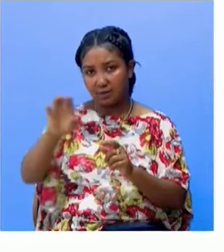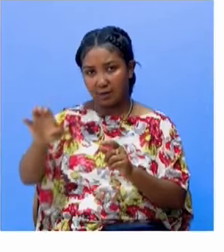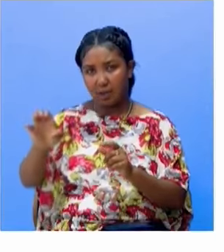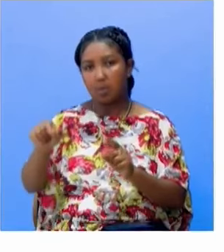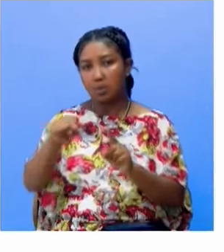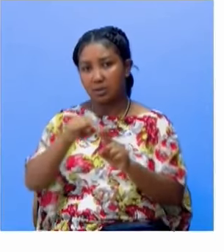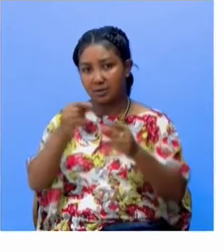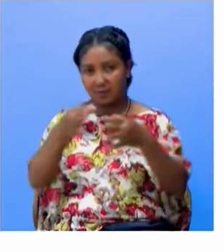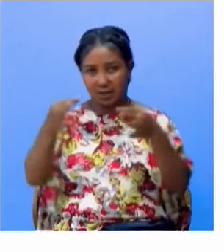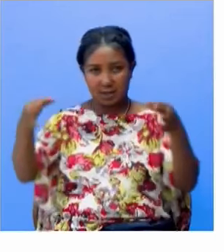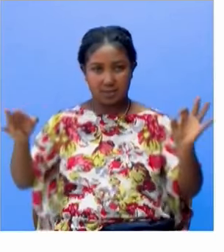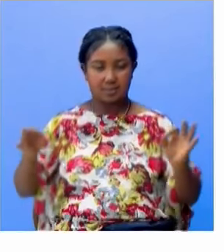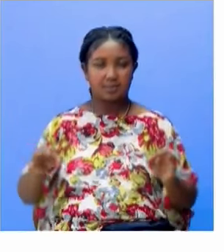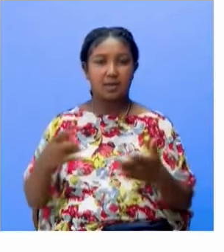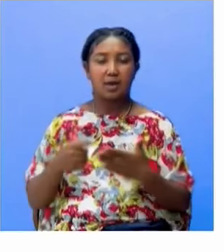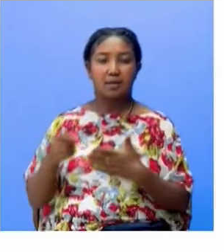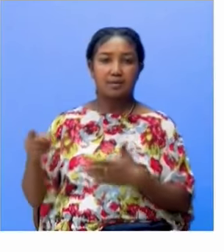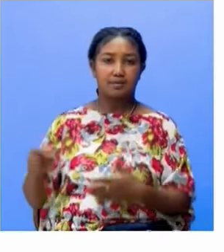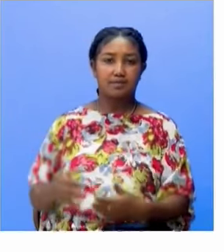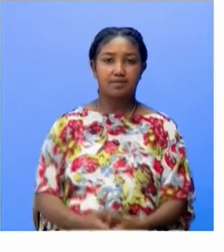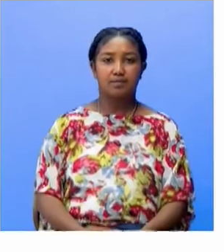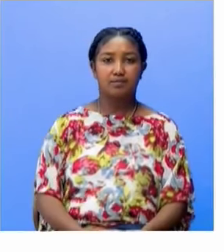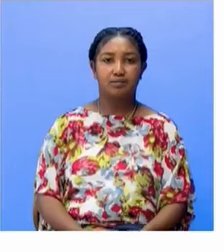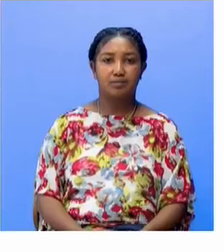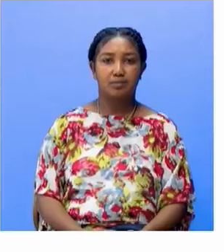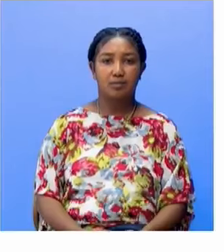Affirmative sentence. Here.